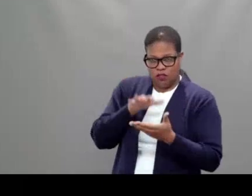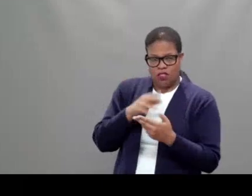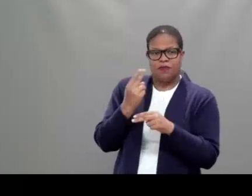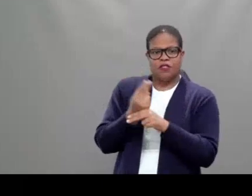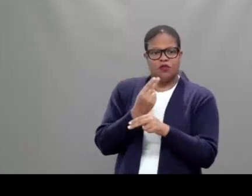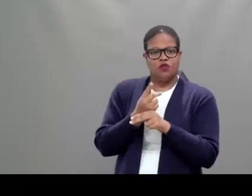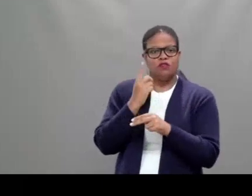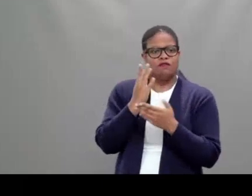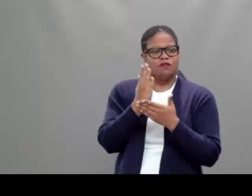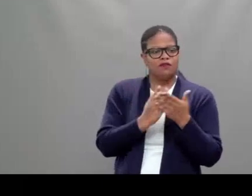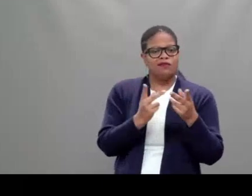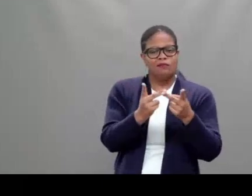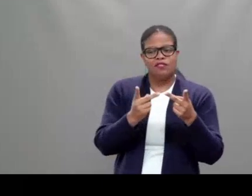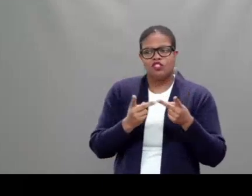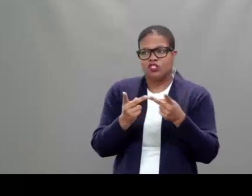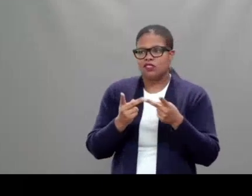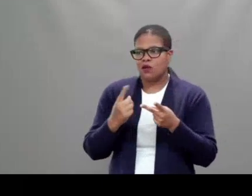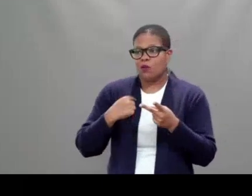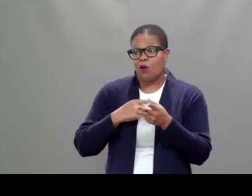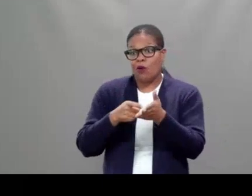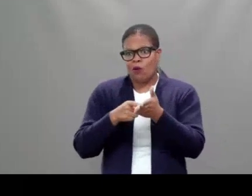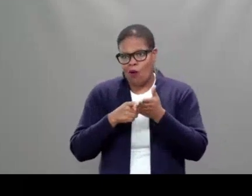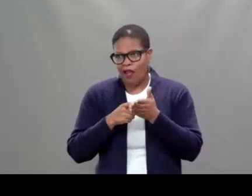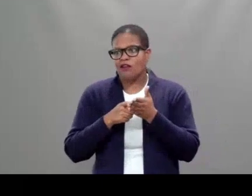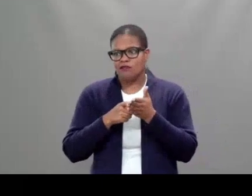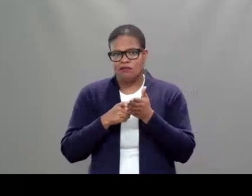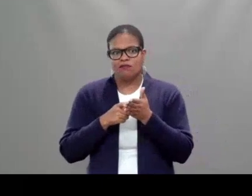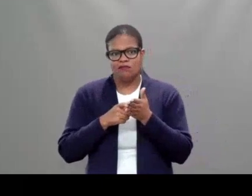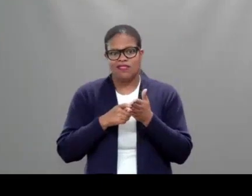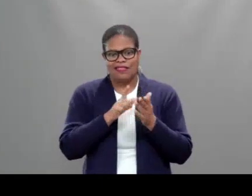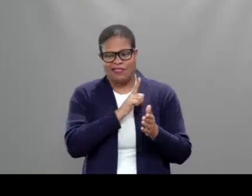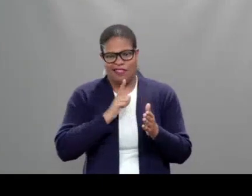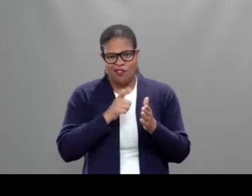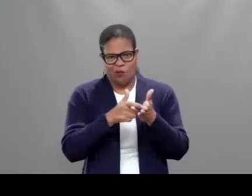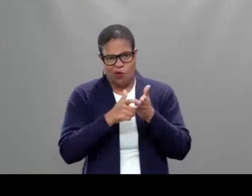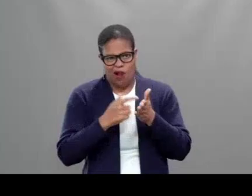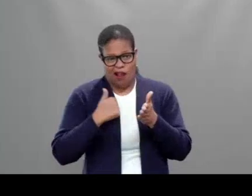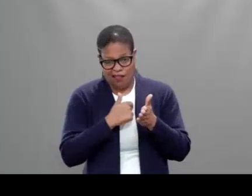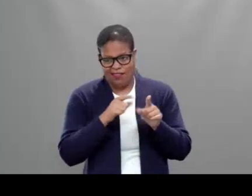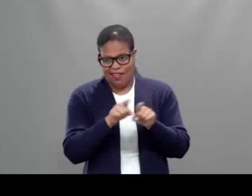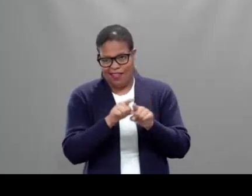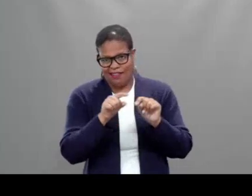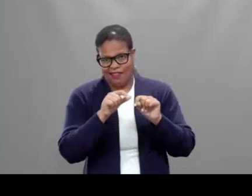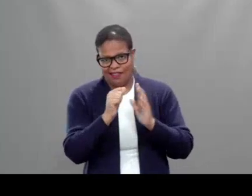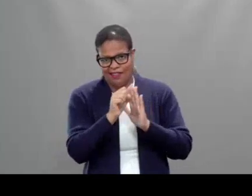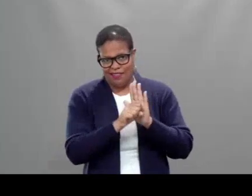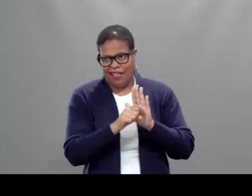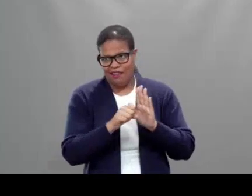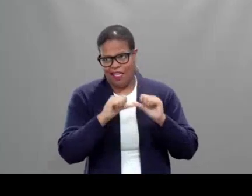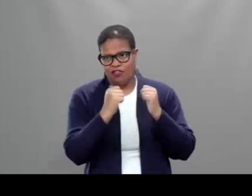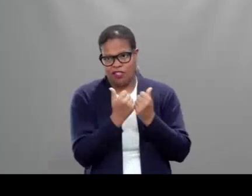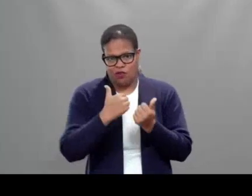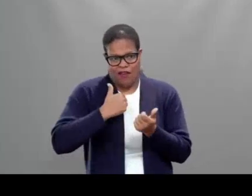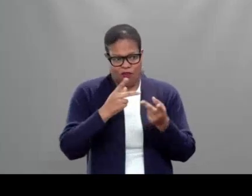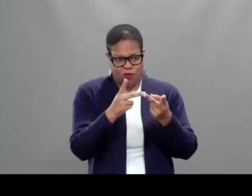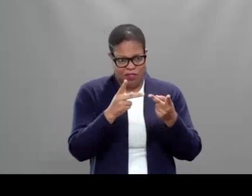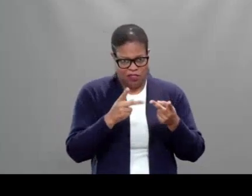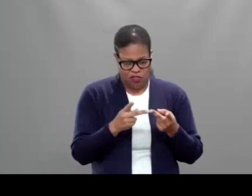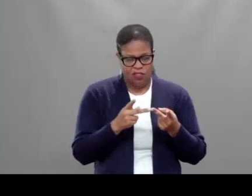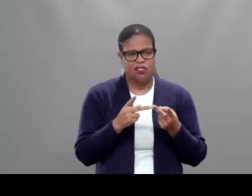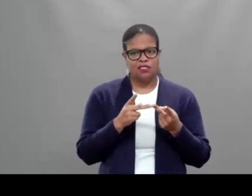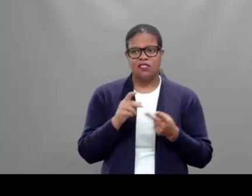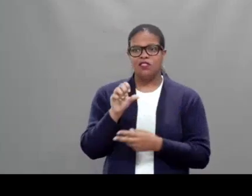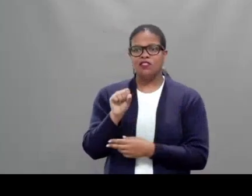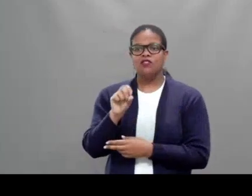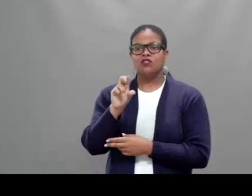of the positions that we're required to have due to legislation of us being a state agency. And